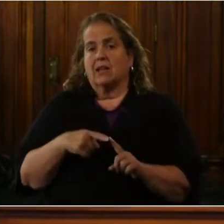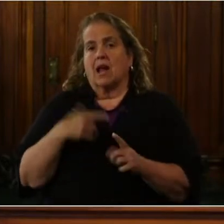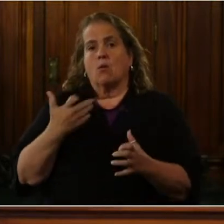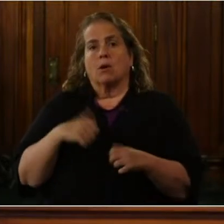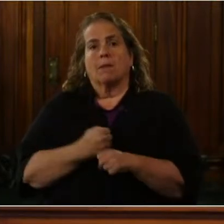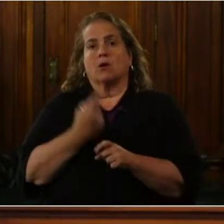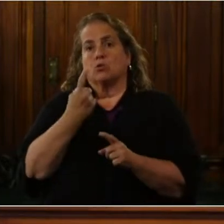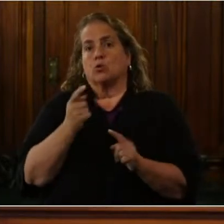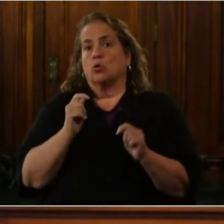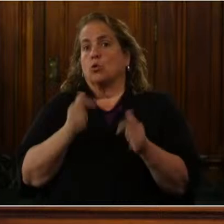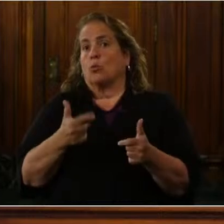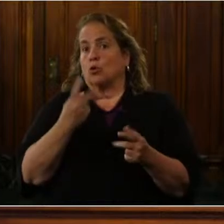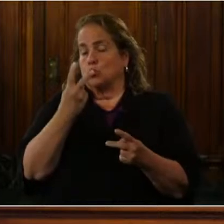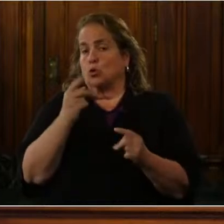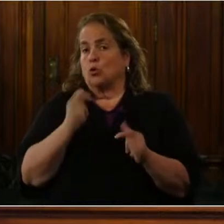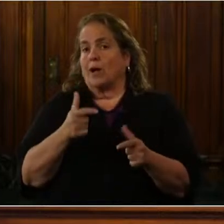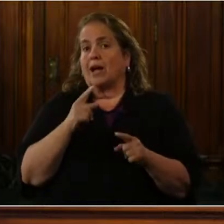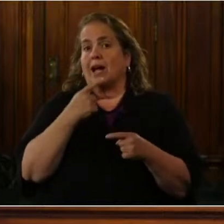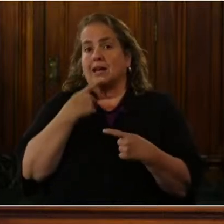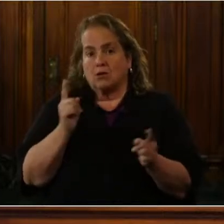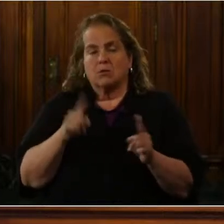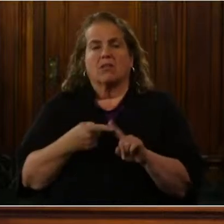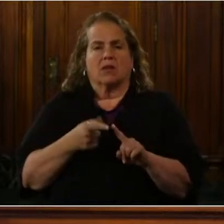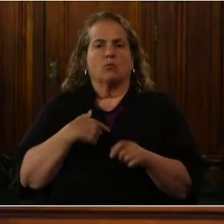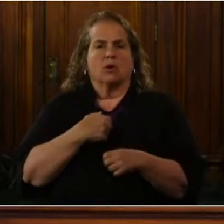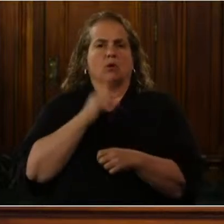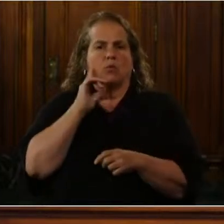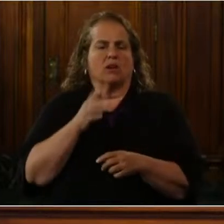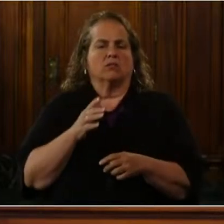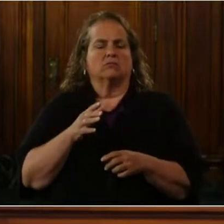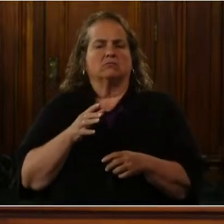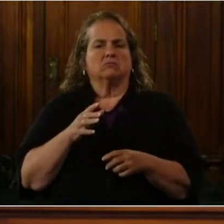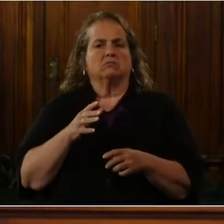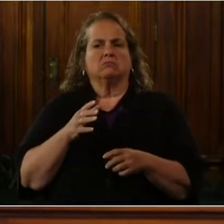quick announcements, and then we'll take questions.